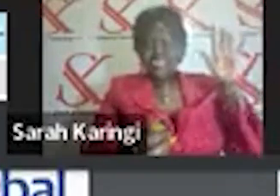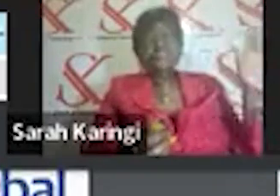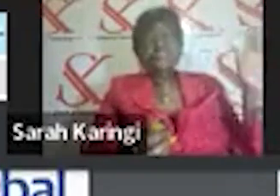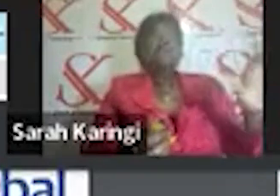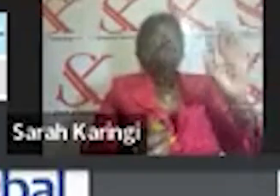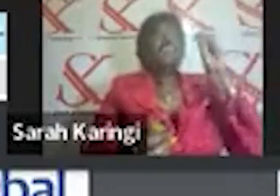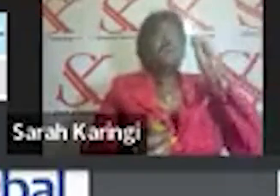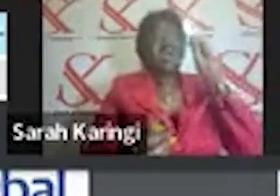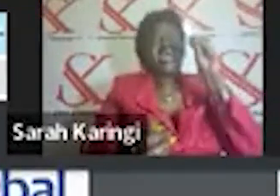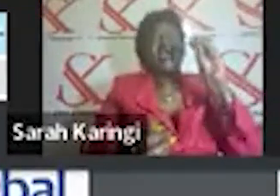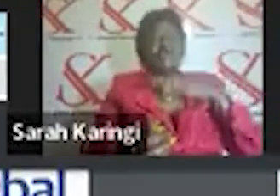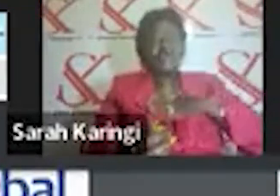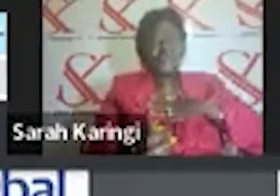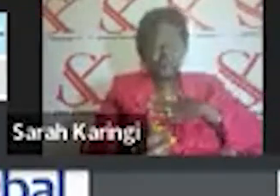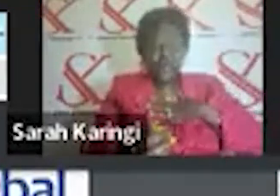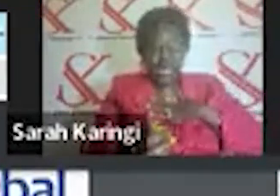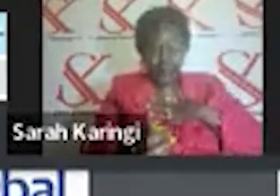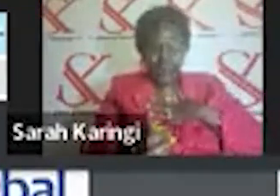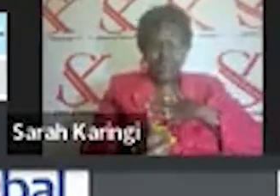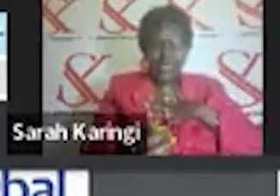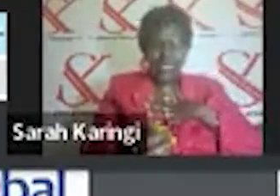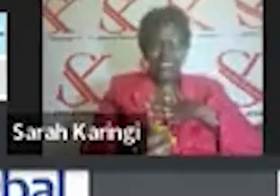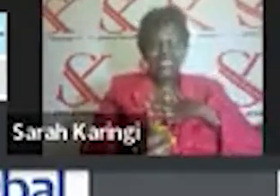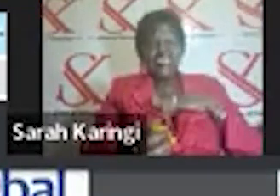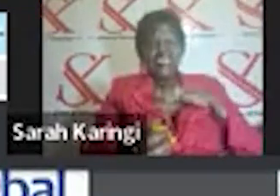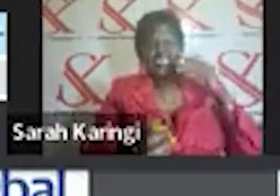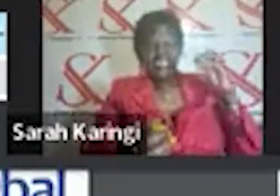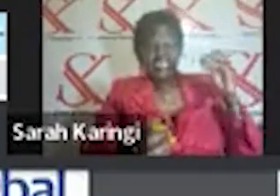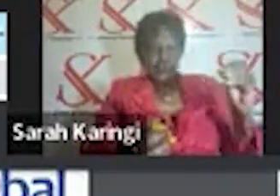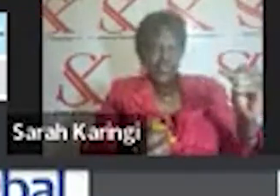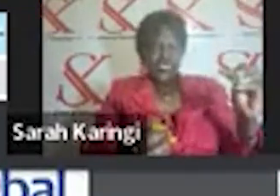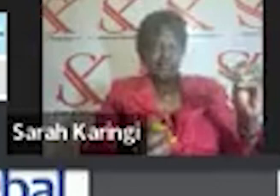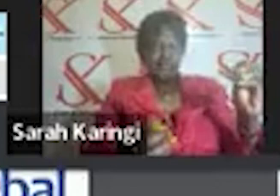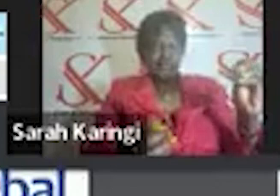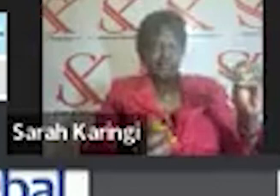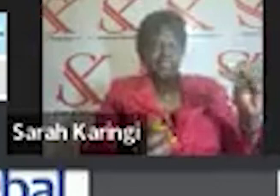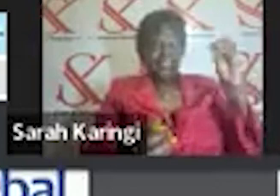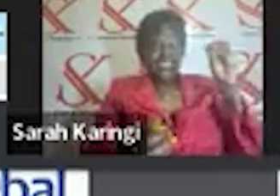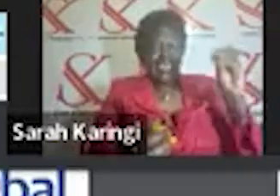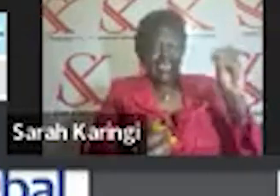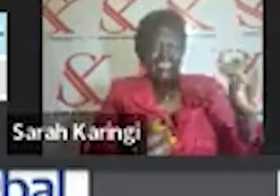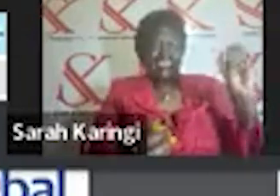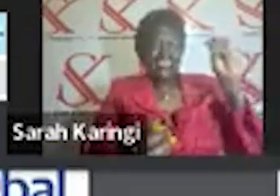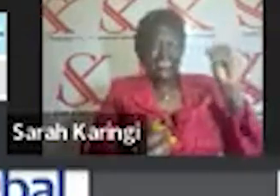me is not what is, I feel so deeply in my heart is networking.